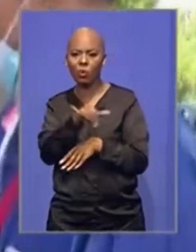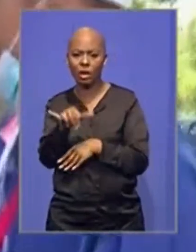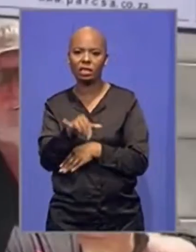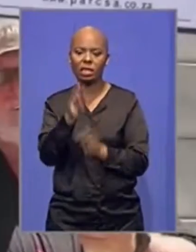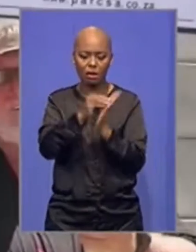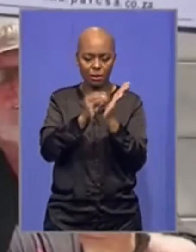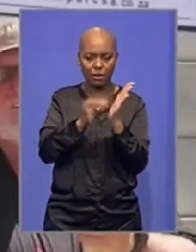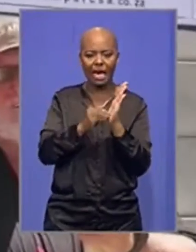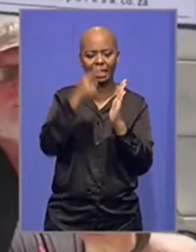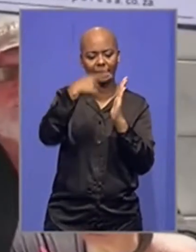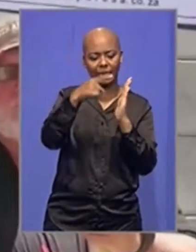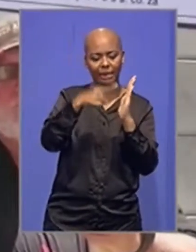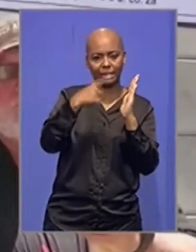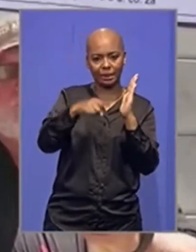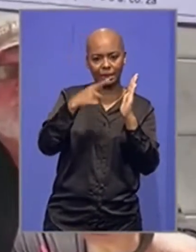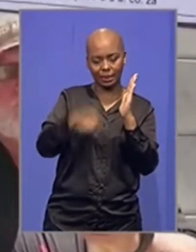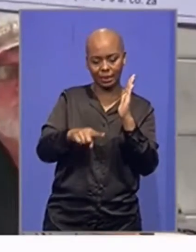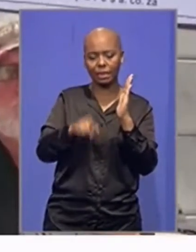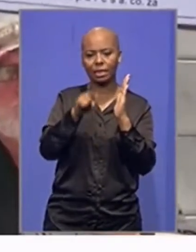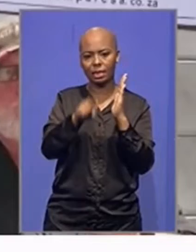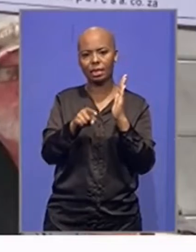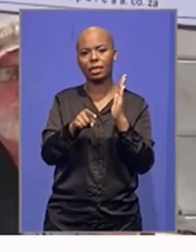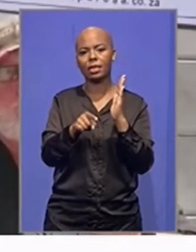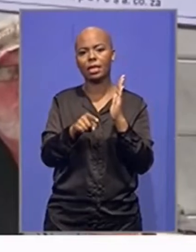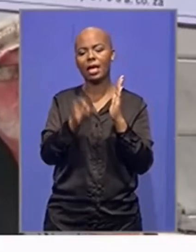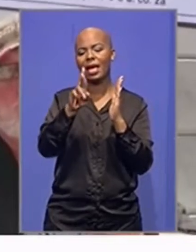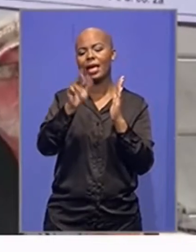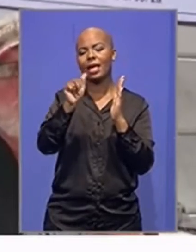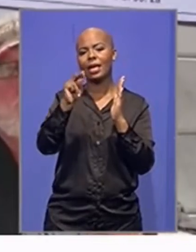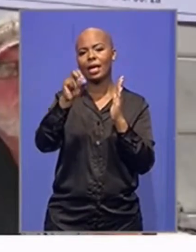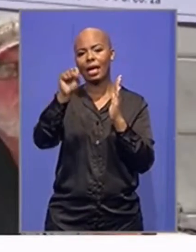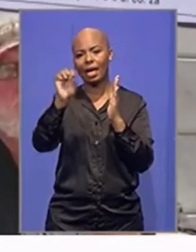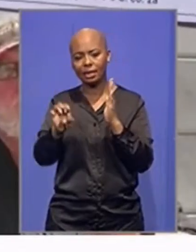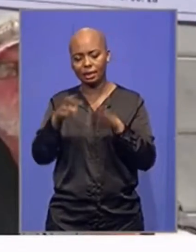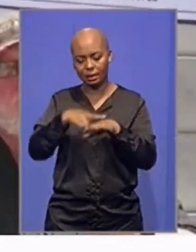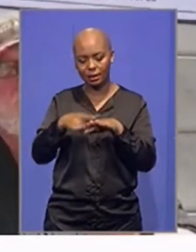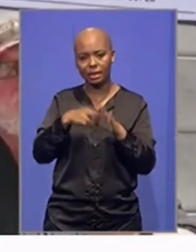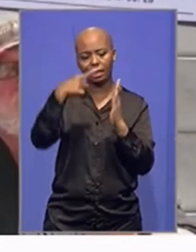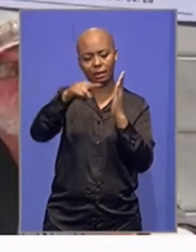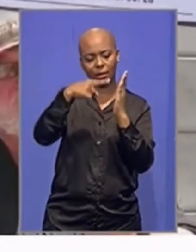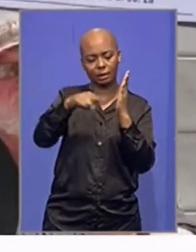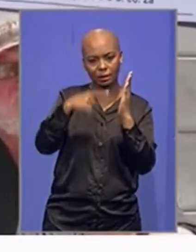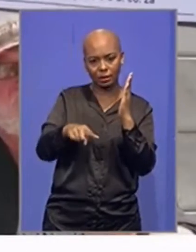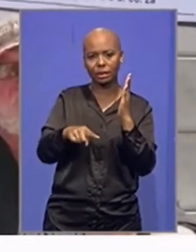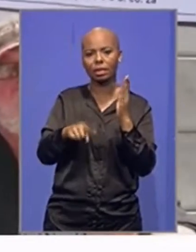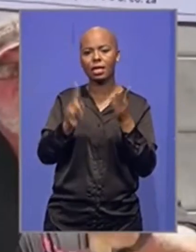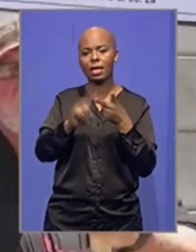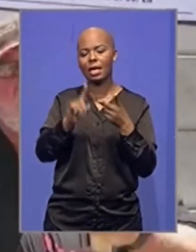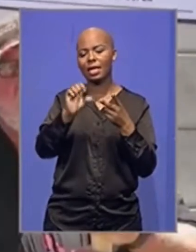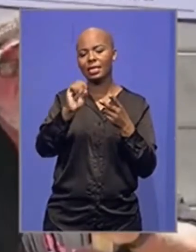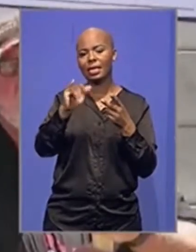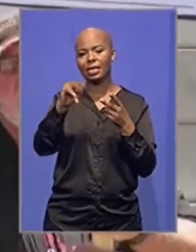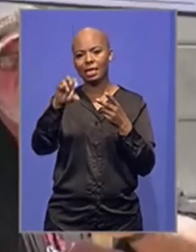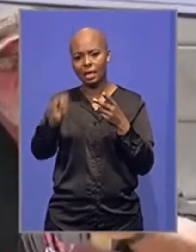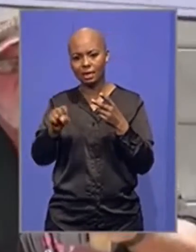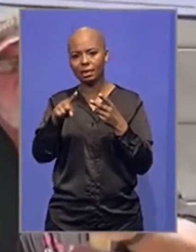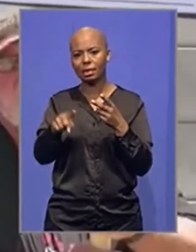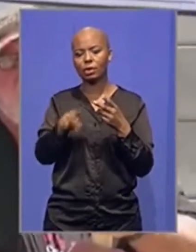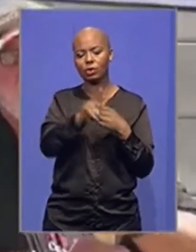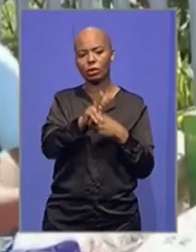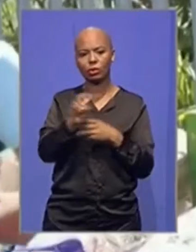seat